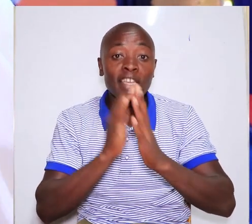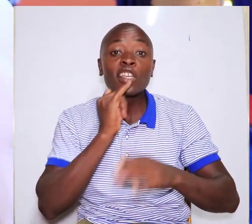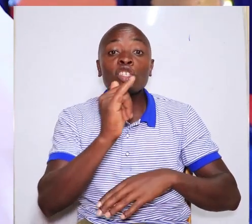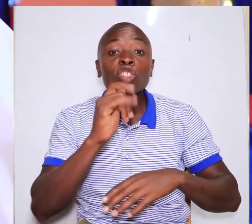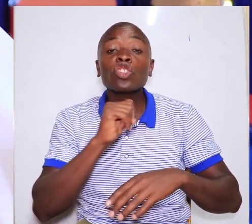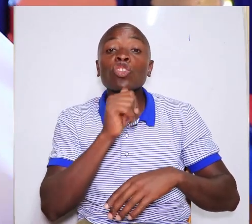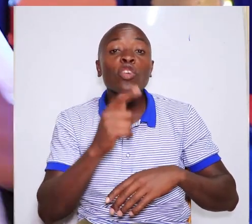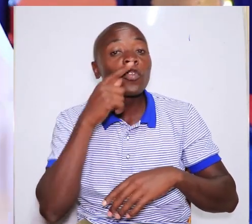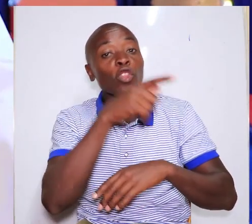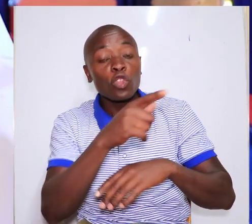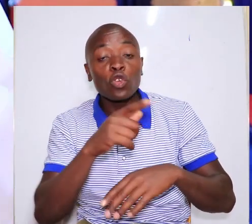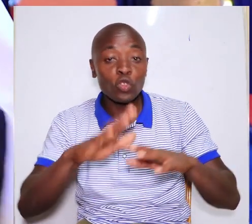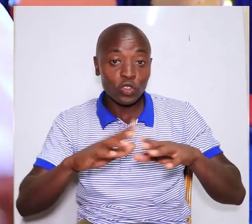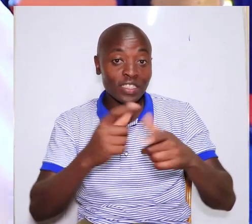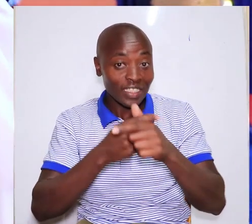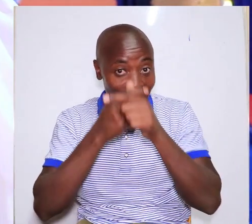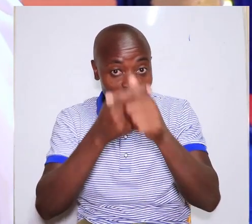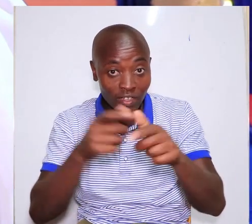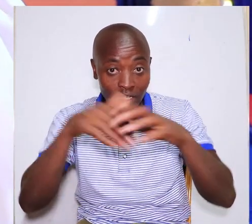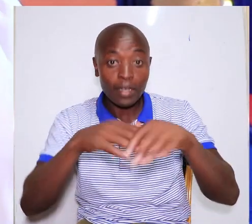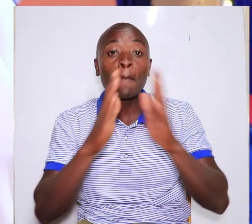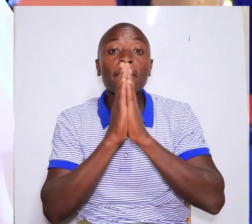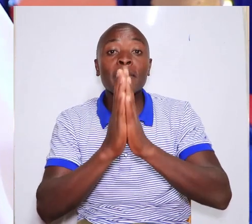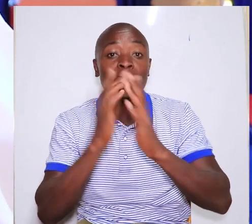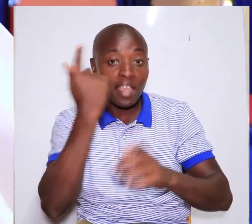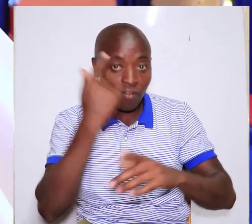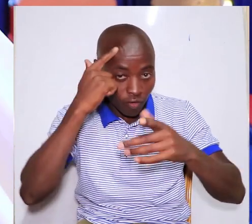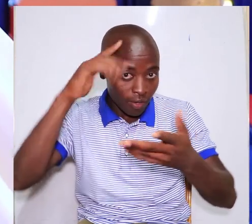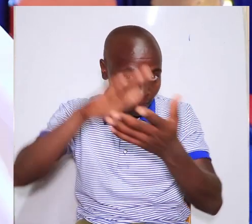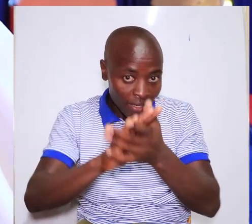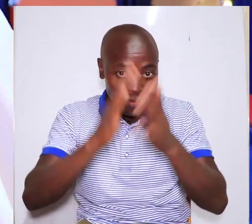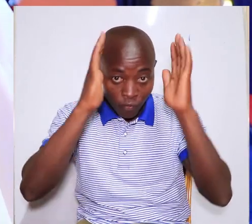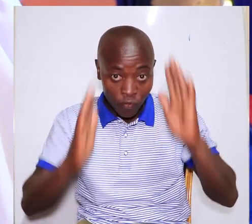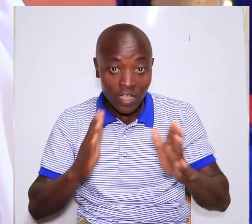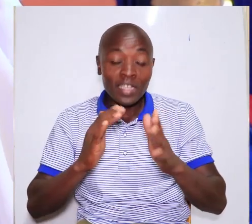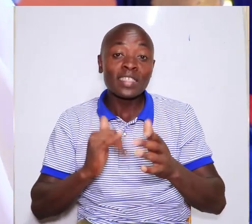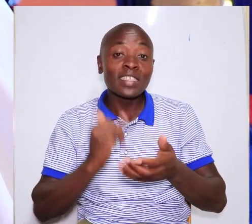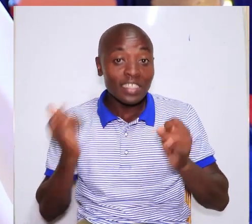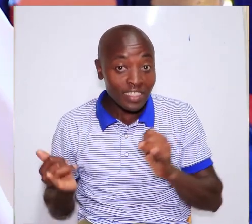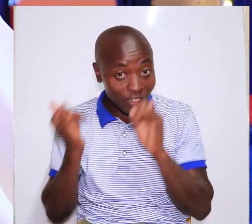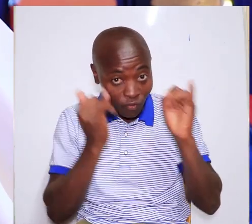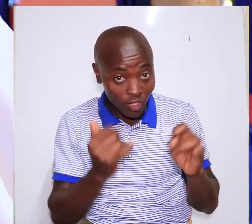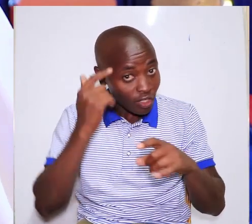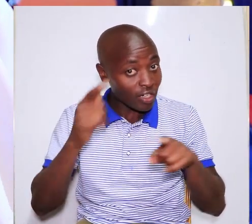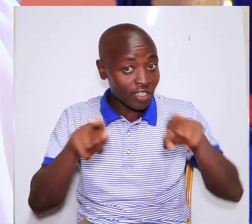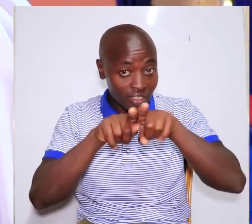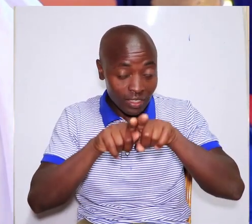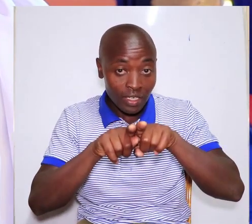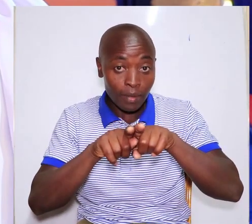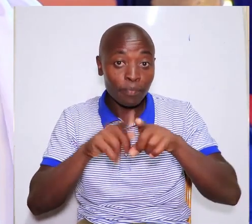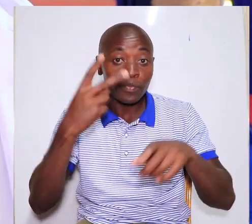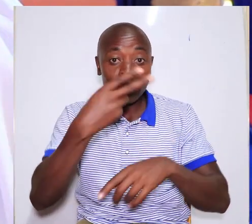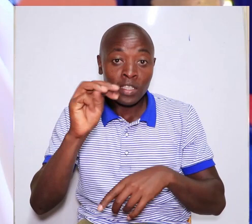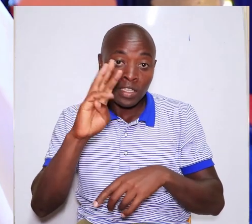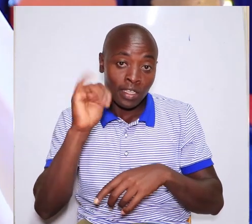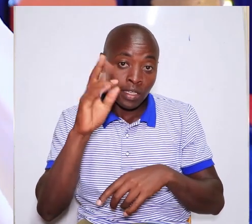who are gifted in prayer. Every believer is invited to intercede. In Hebrews chapter 7,